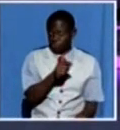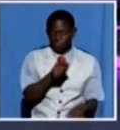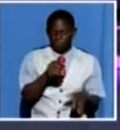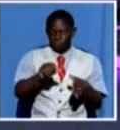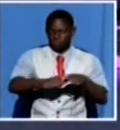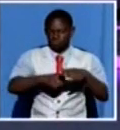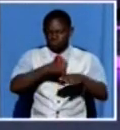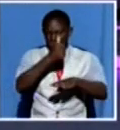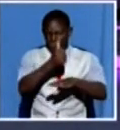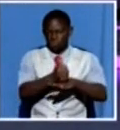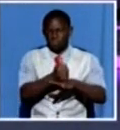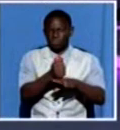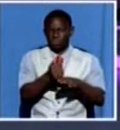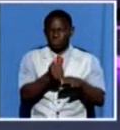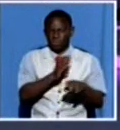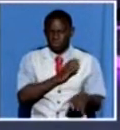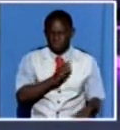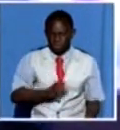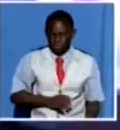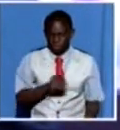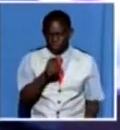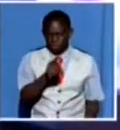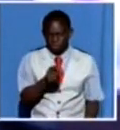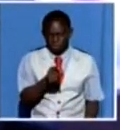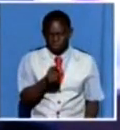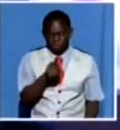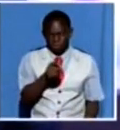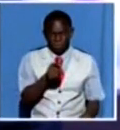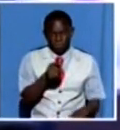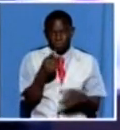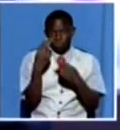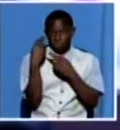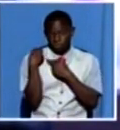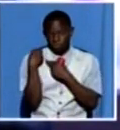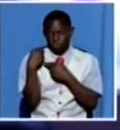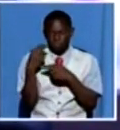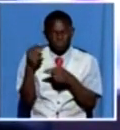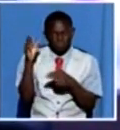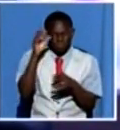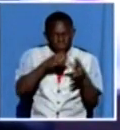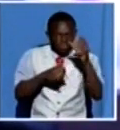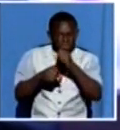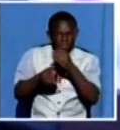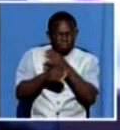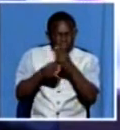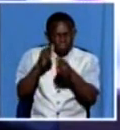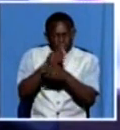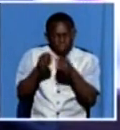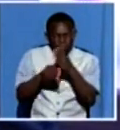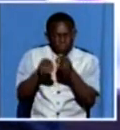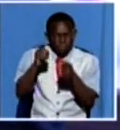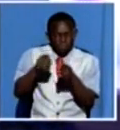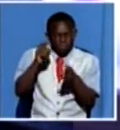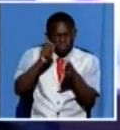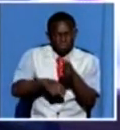the engineering estimates to construct Michael Chirufyasata at $6.6 million. You're suggesting it was higher?